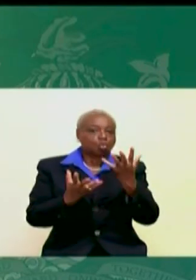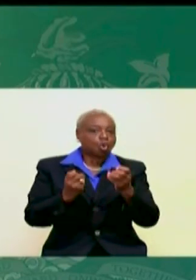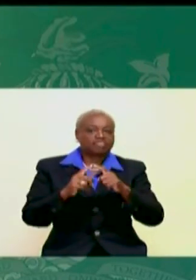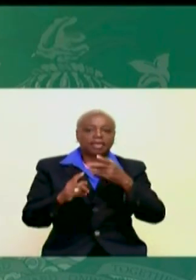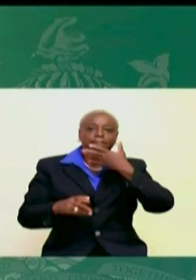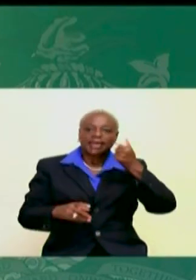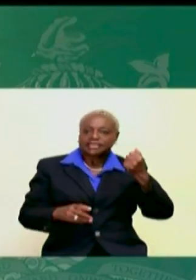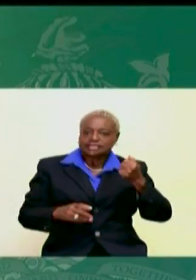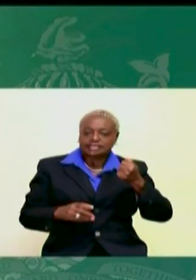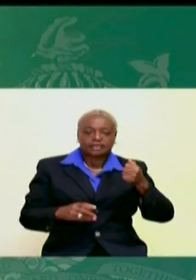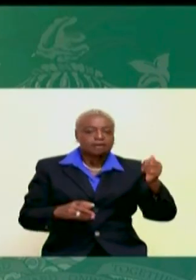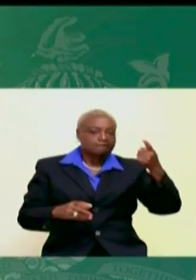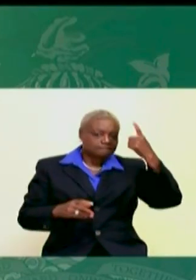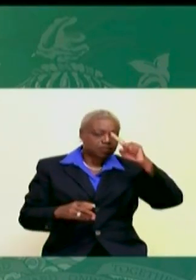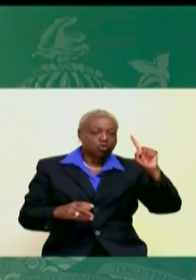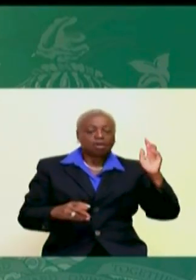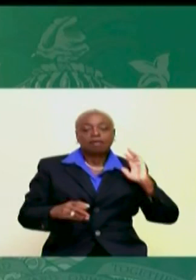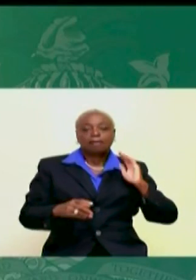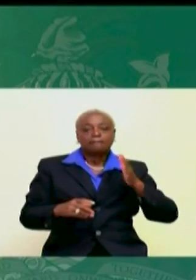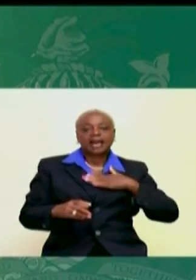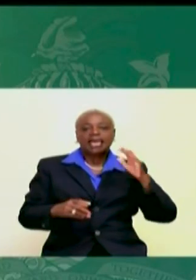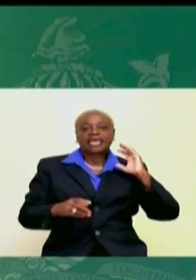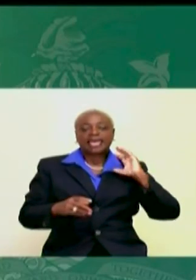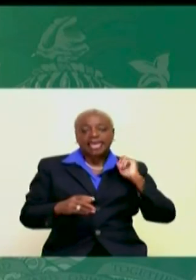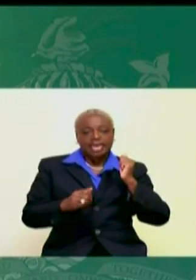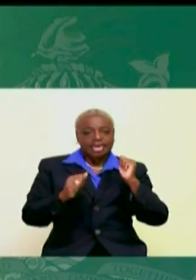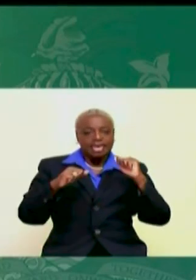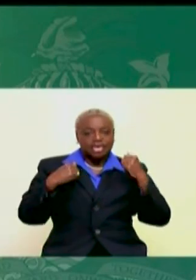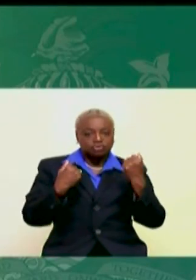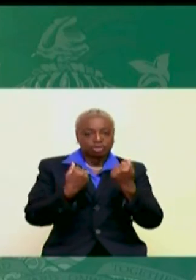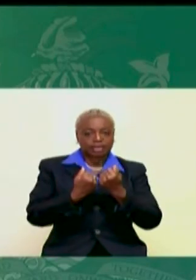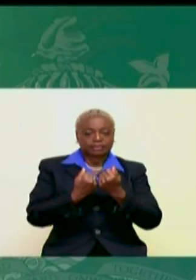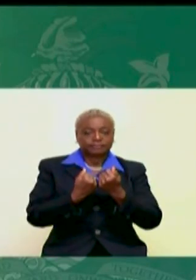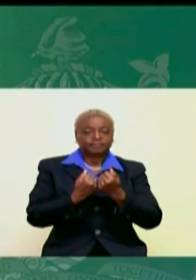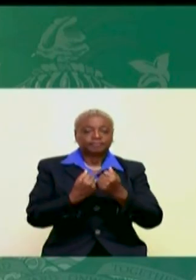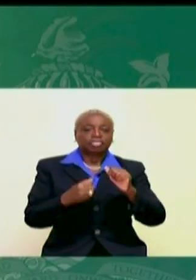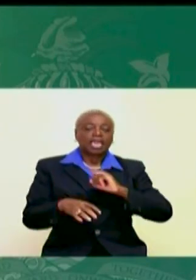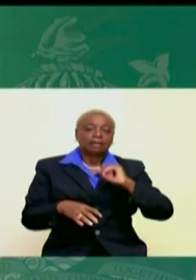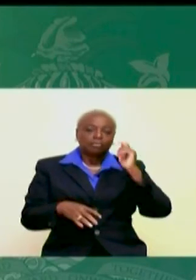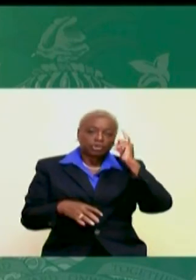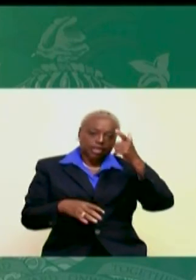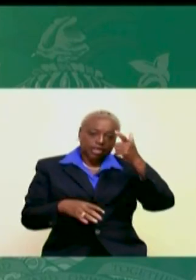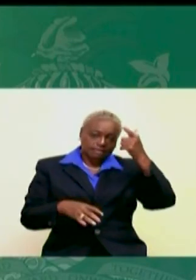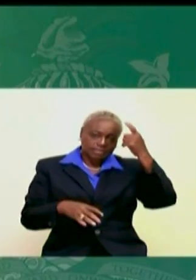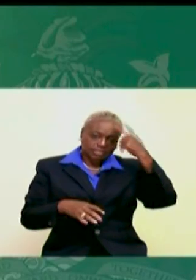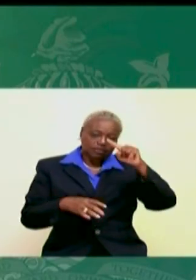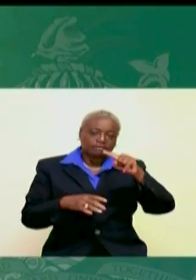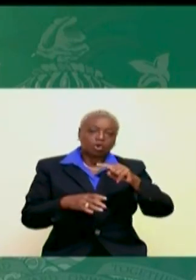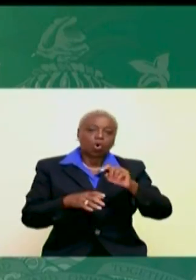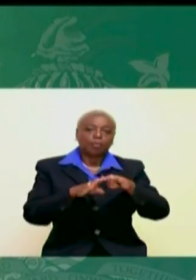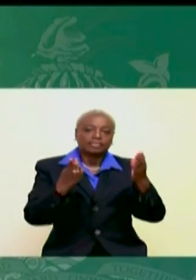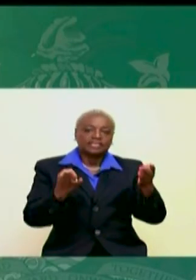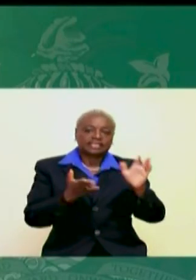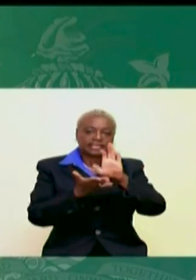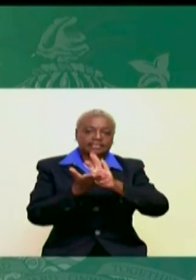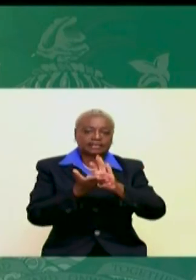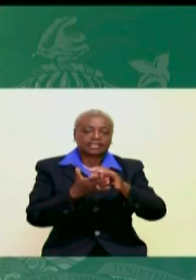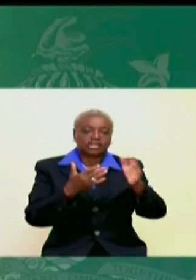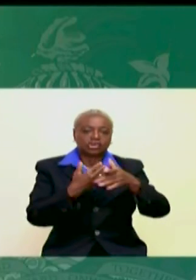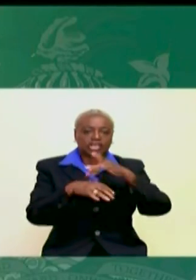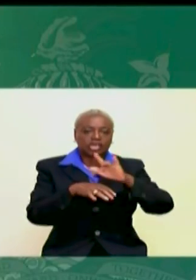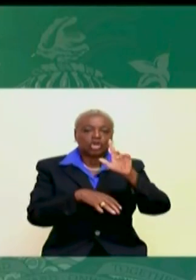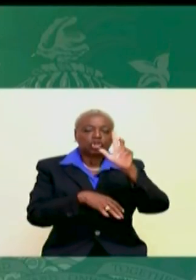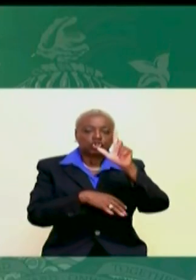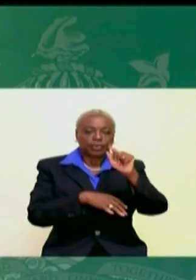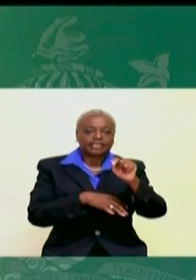I anticipate us celebrating the grand opening of this community center early 2024. I look forward